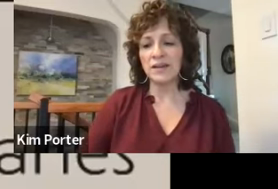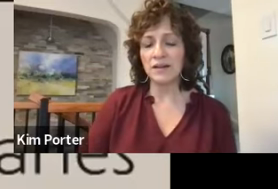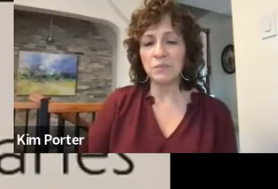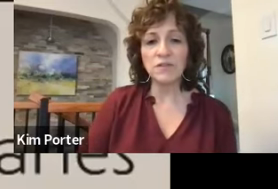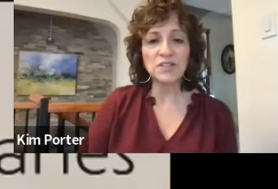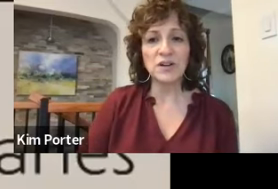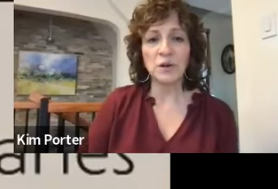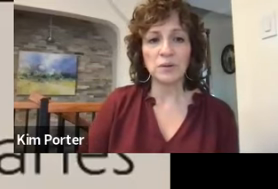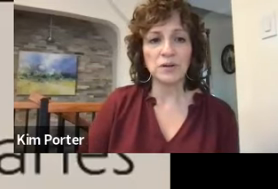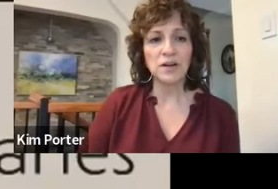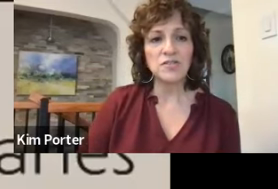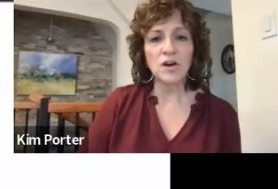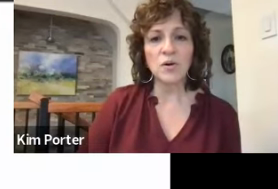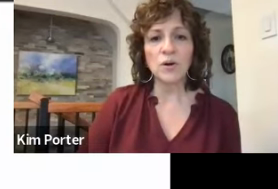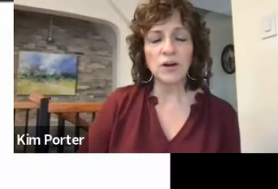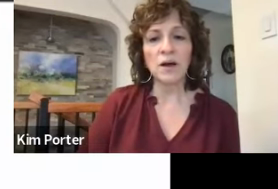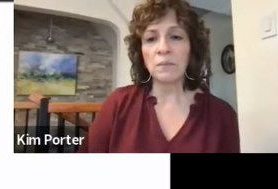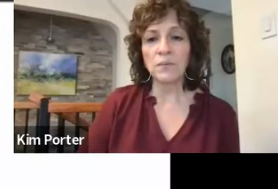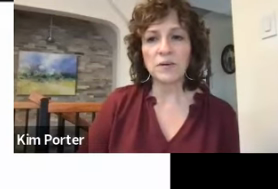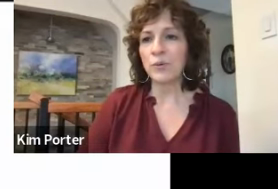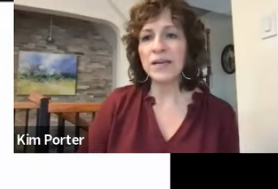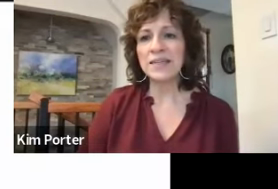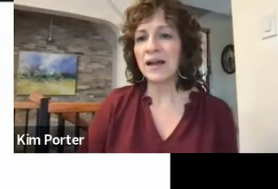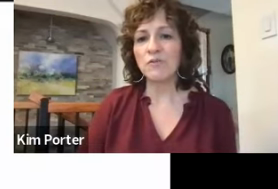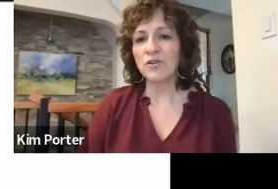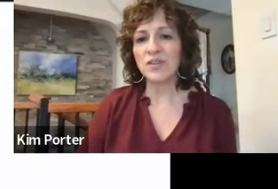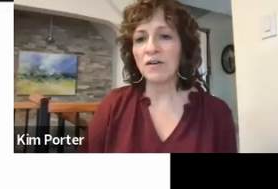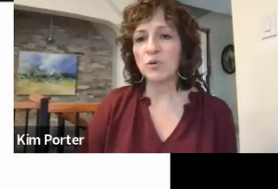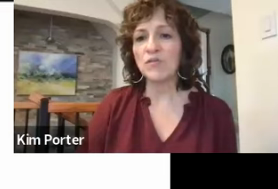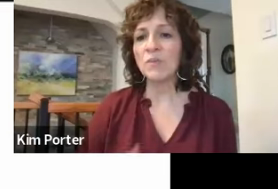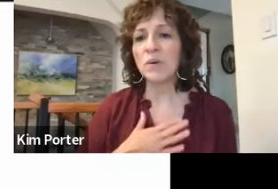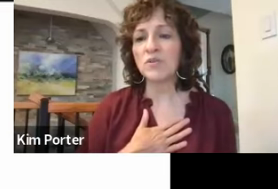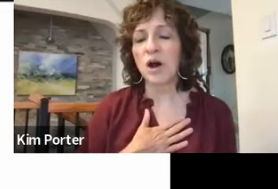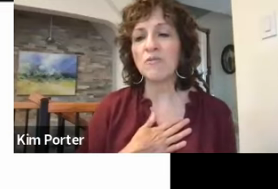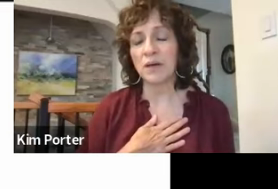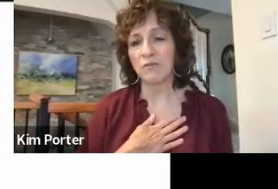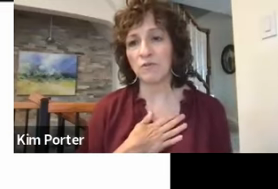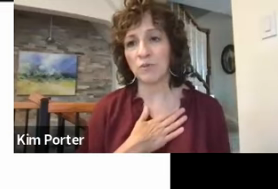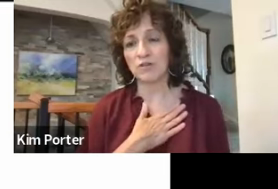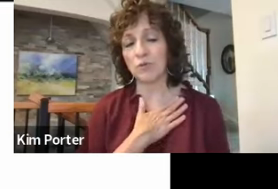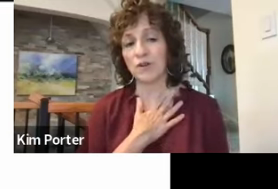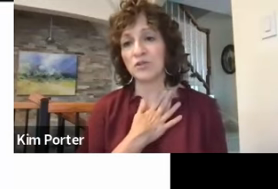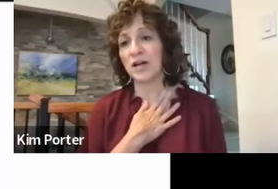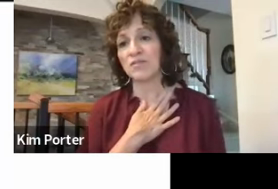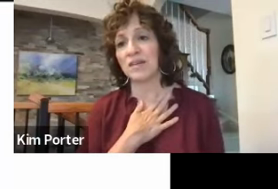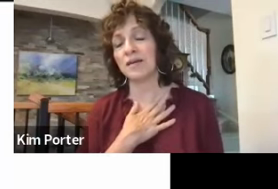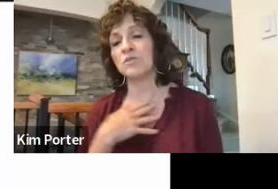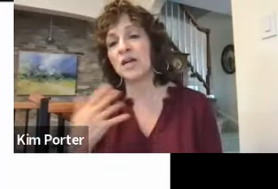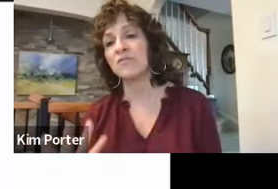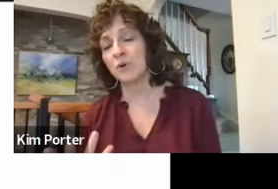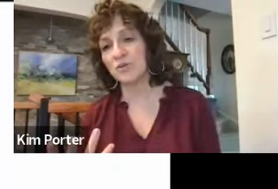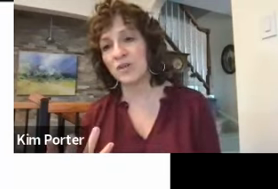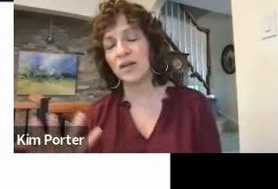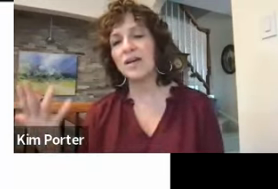really need professional help. So we need to get help for ourselves. We family members often benefit from professional counseling,